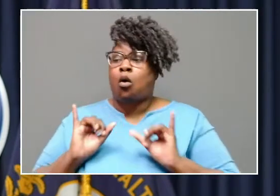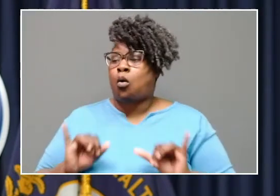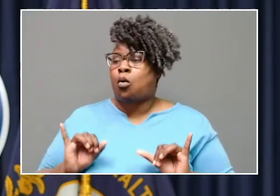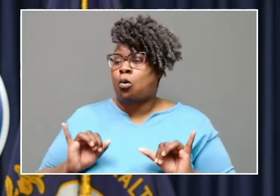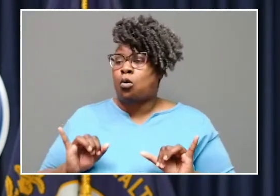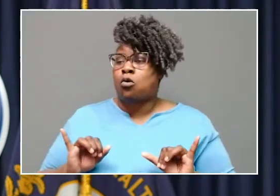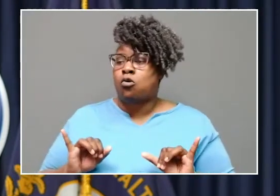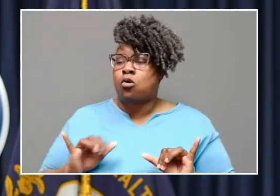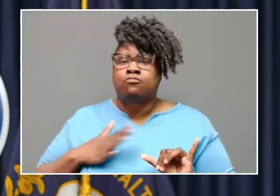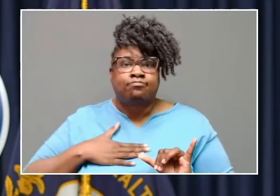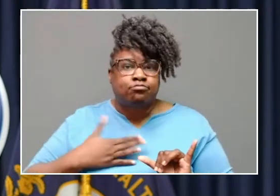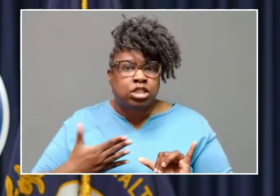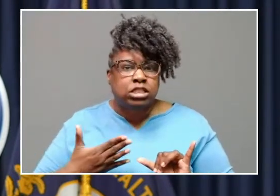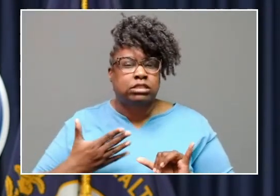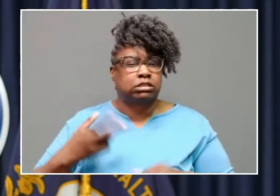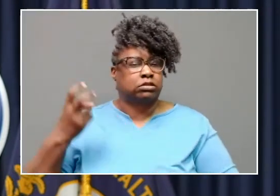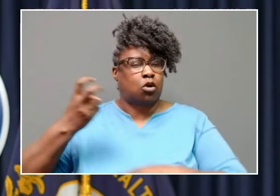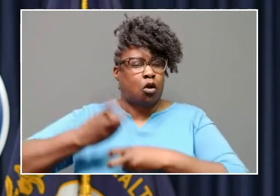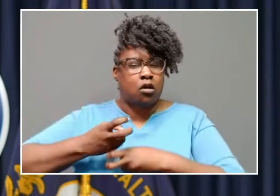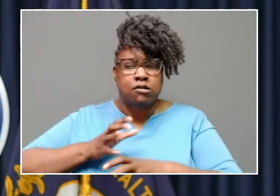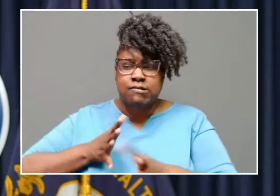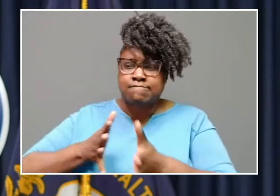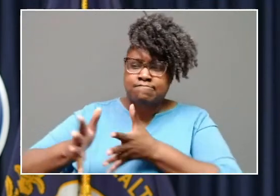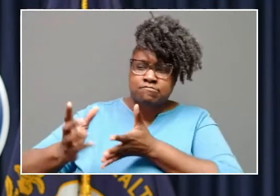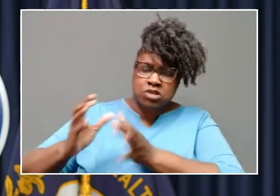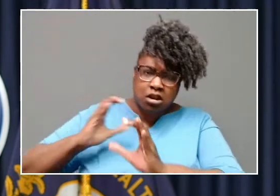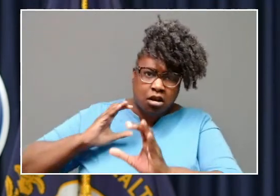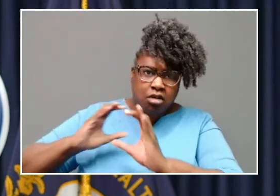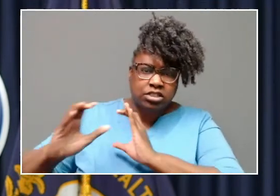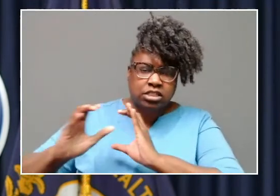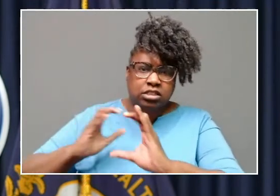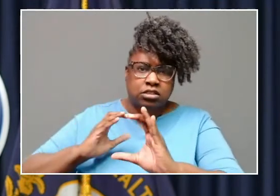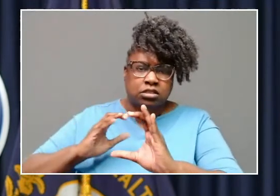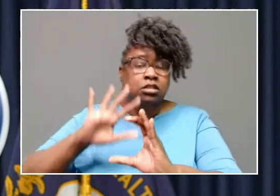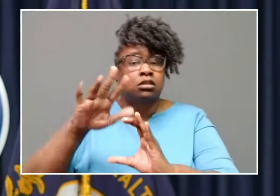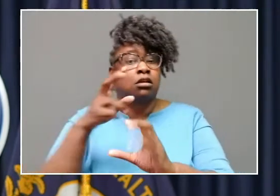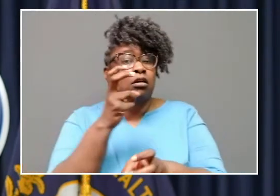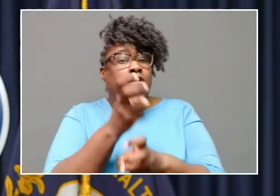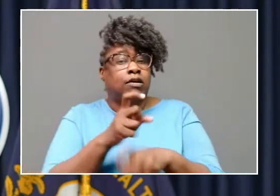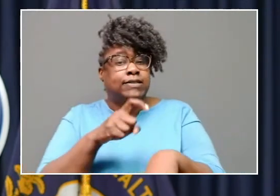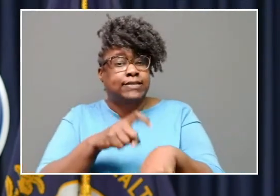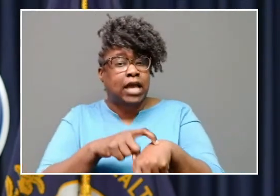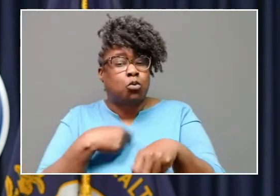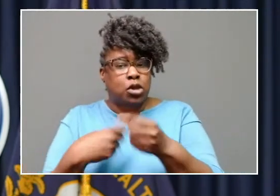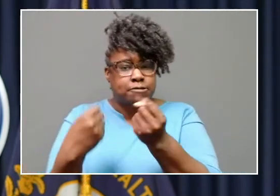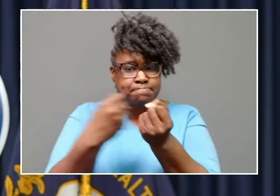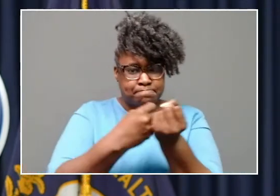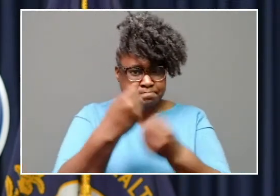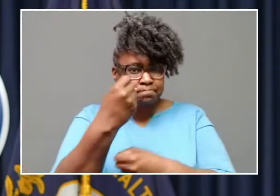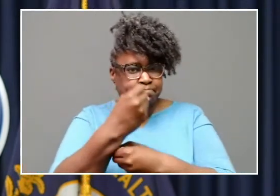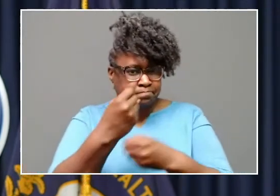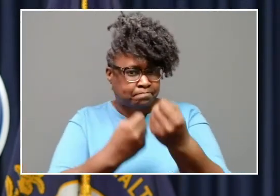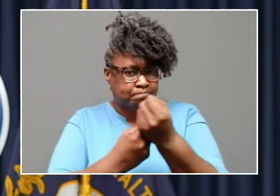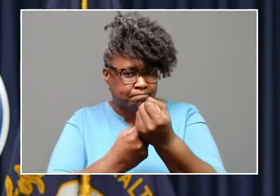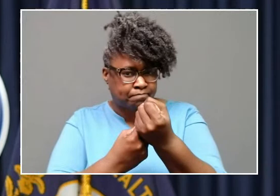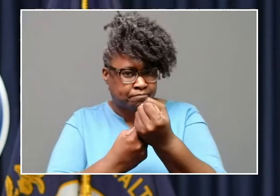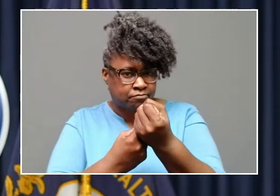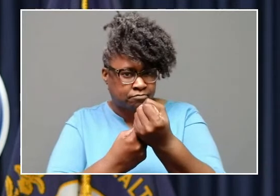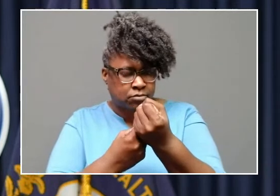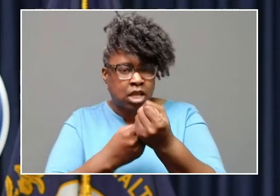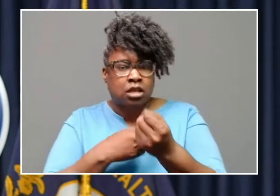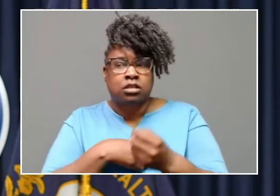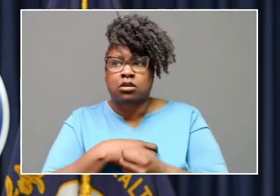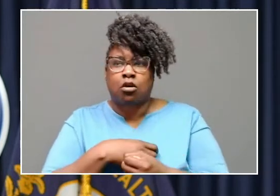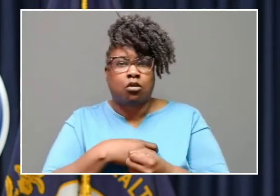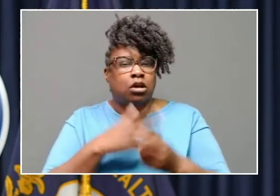certainly, I think we've stood with one another during very difficult times of natural disasters, but also in inflation, while